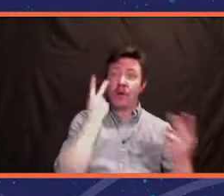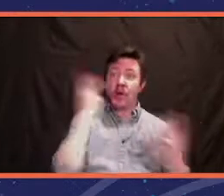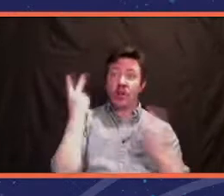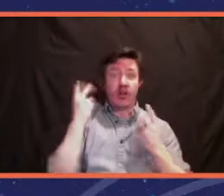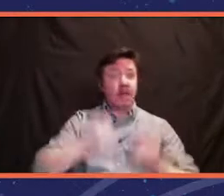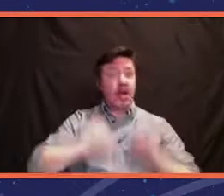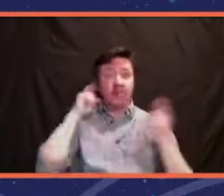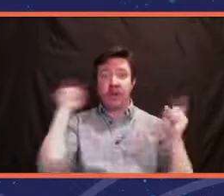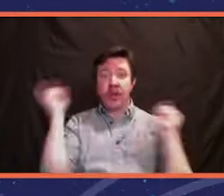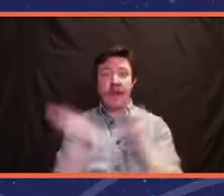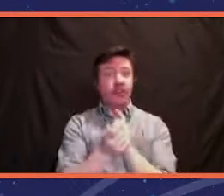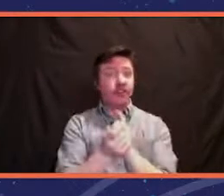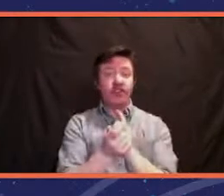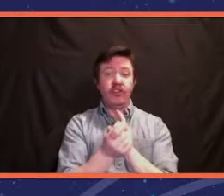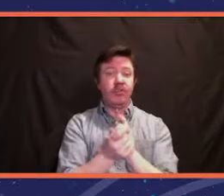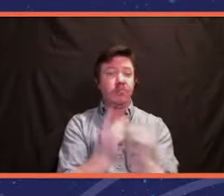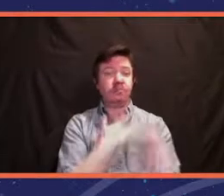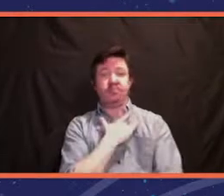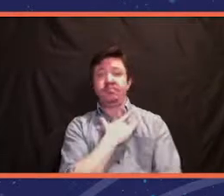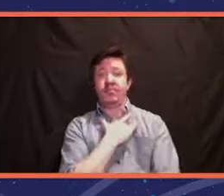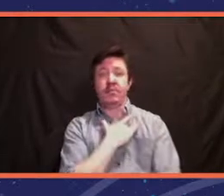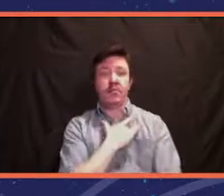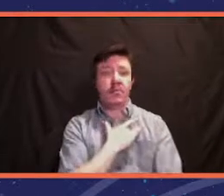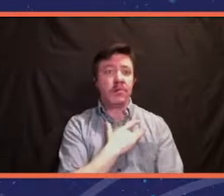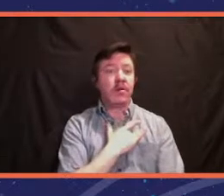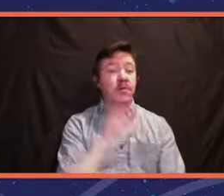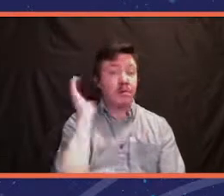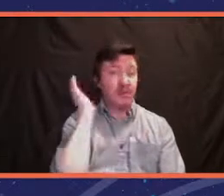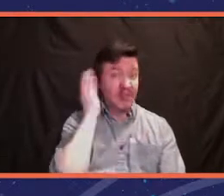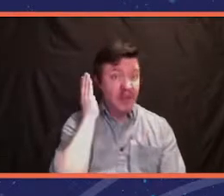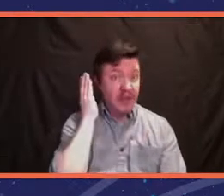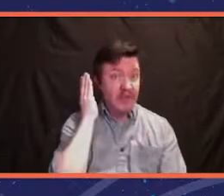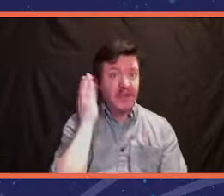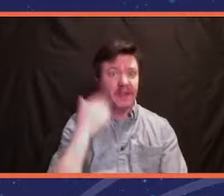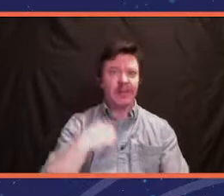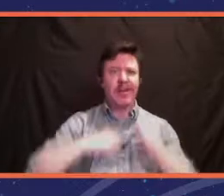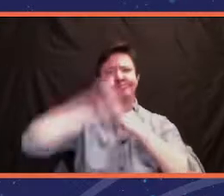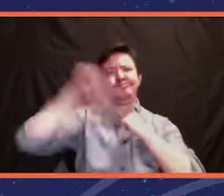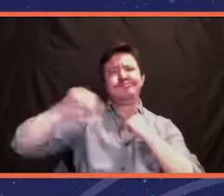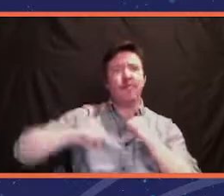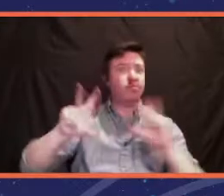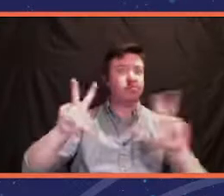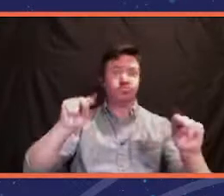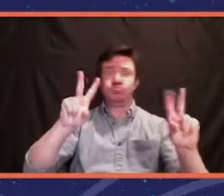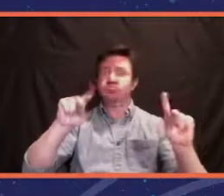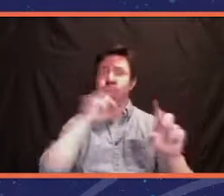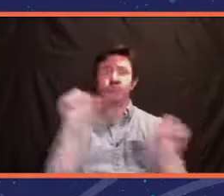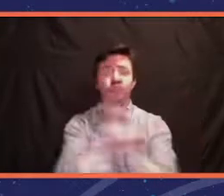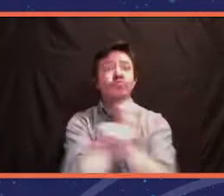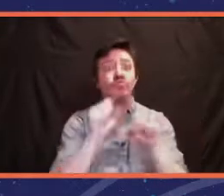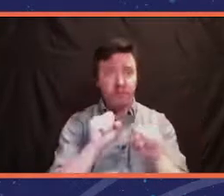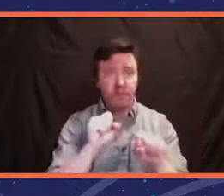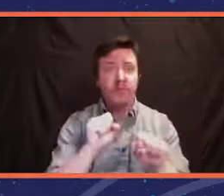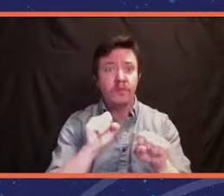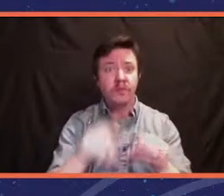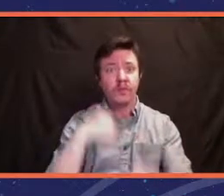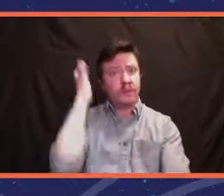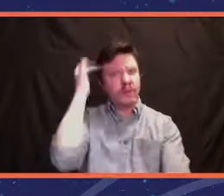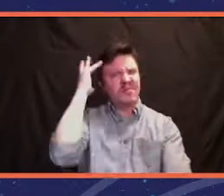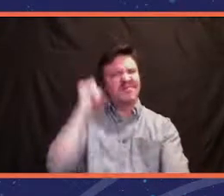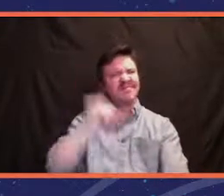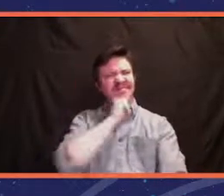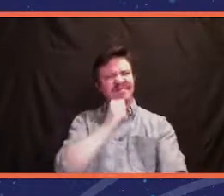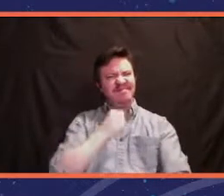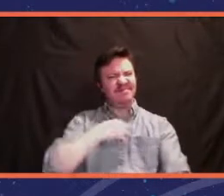like, impact on me. And that might seem like an over-exaggeration, but it's actually not at all, because I didn't really see myself as, like,